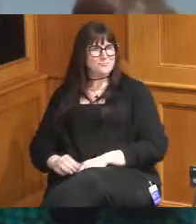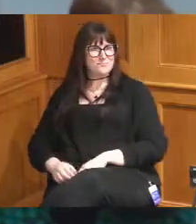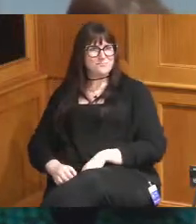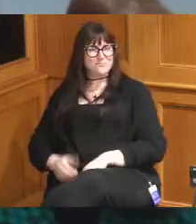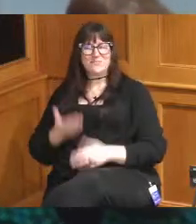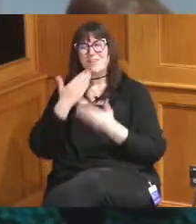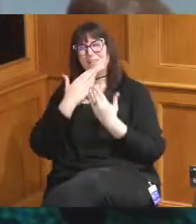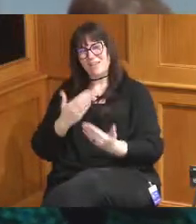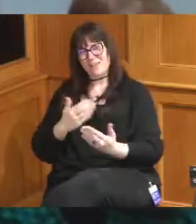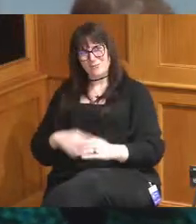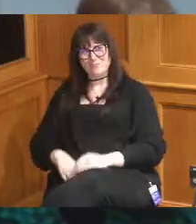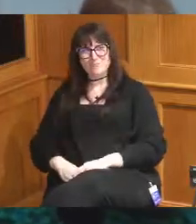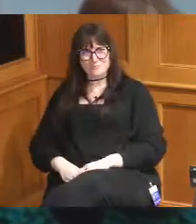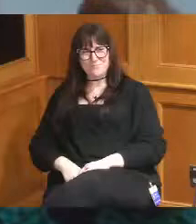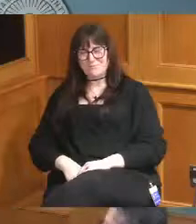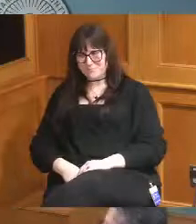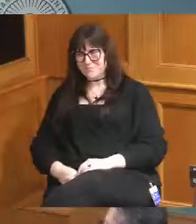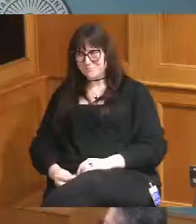So thank you. Thank you.